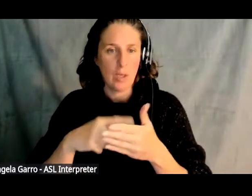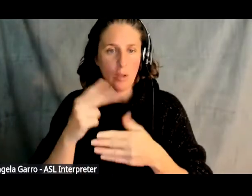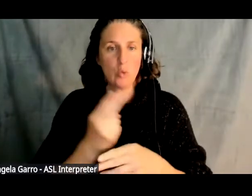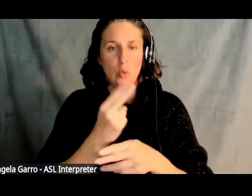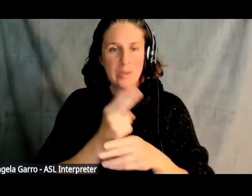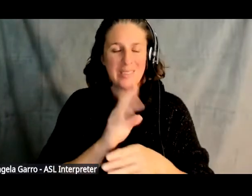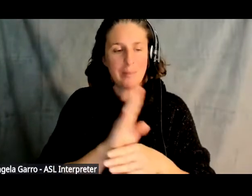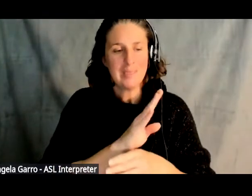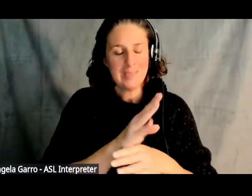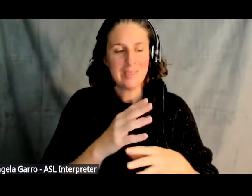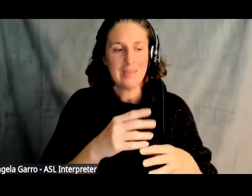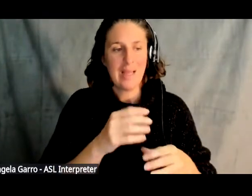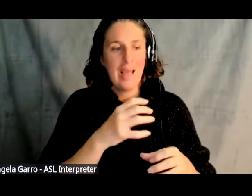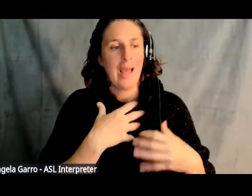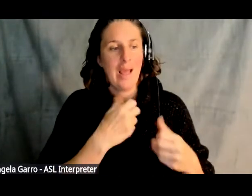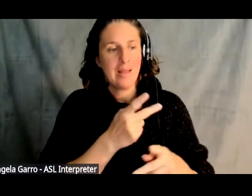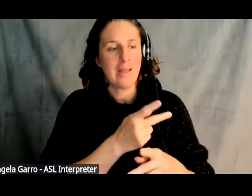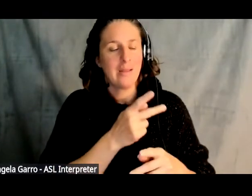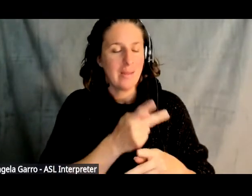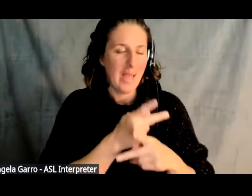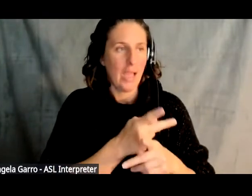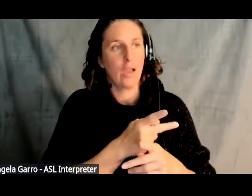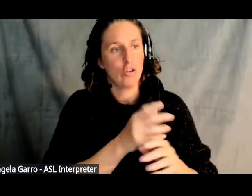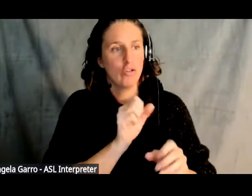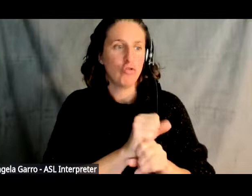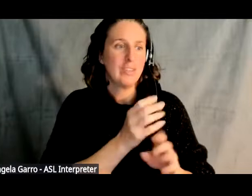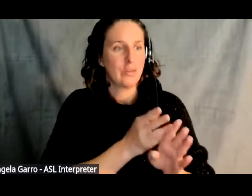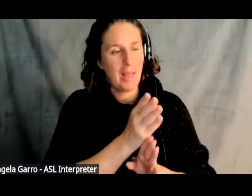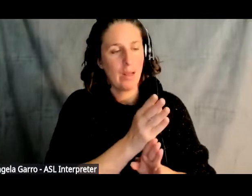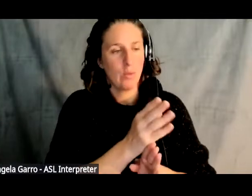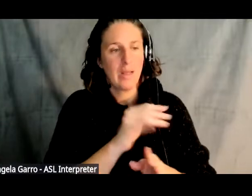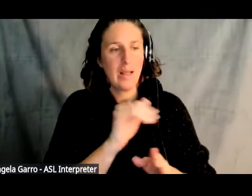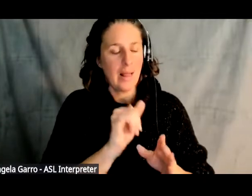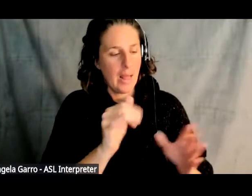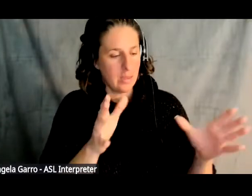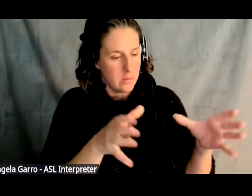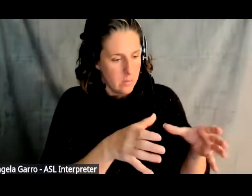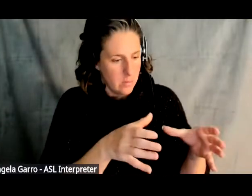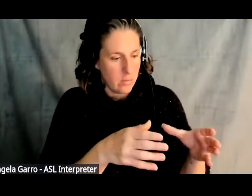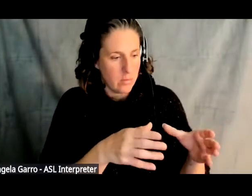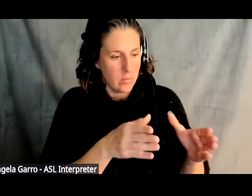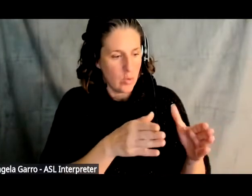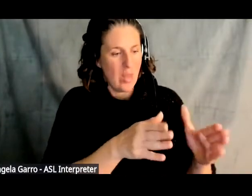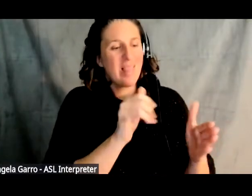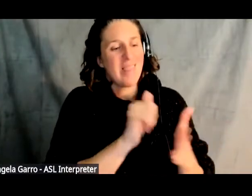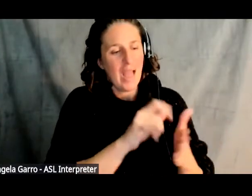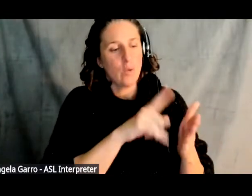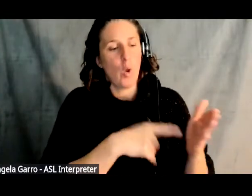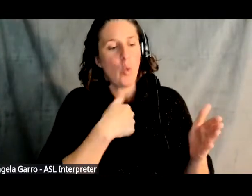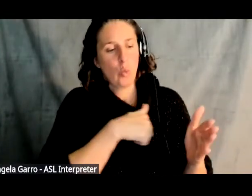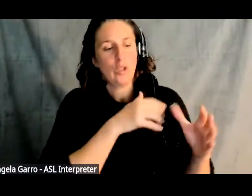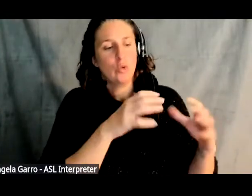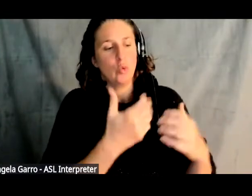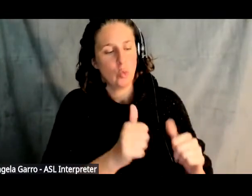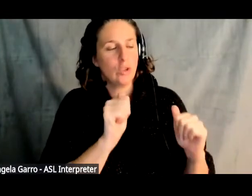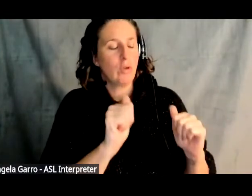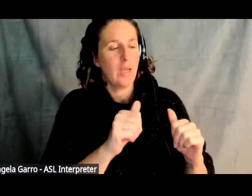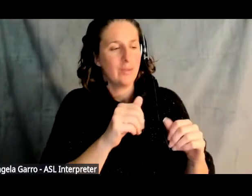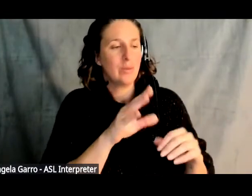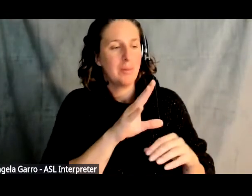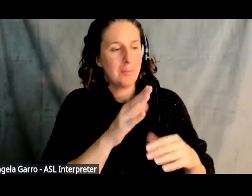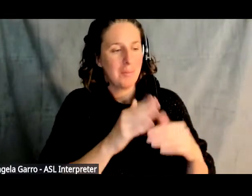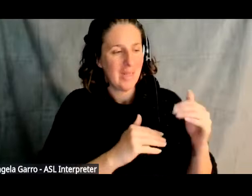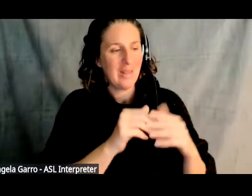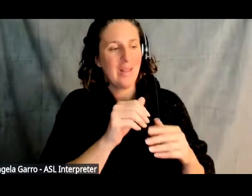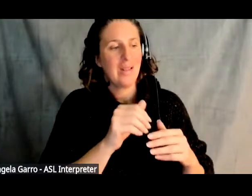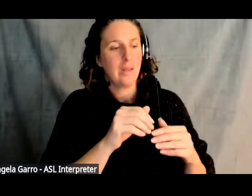careers pathways as like our incubator for figuring out what that looks like. Just so you know, that's what we're doing to try to build a co-equal A to